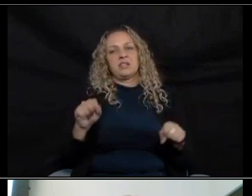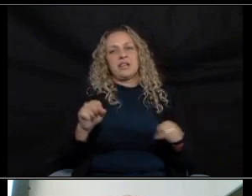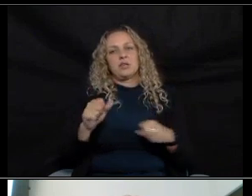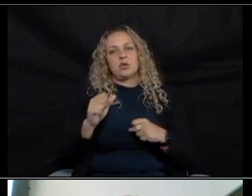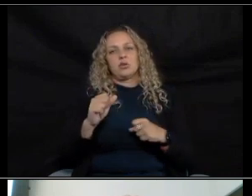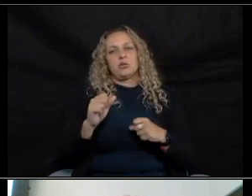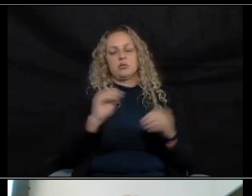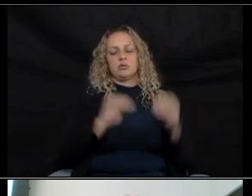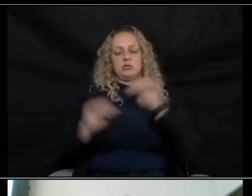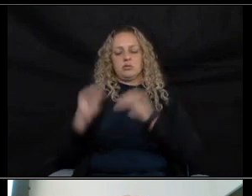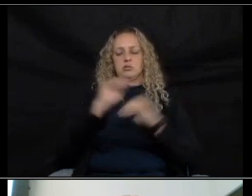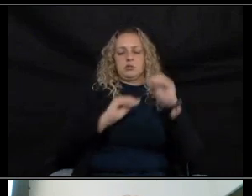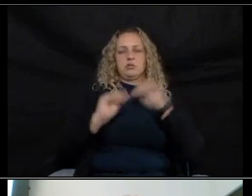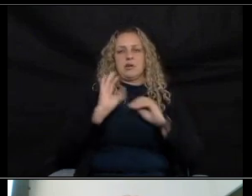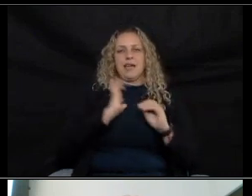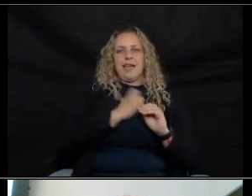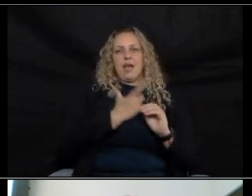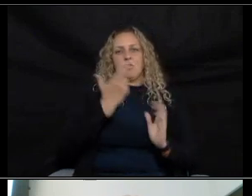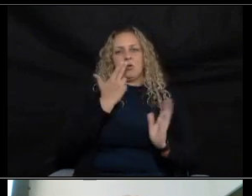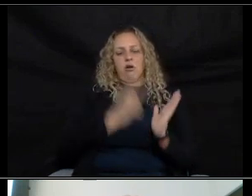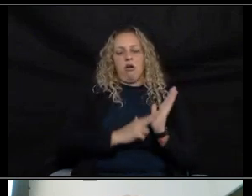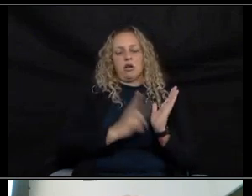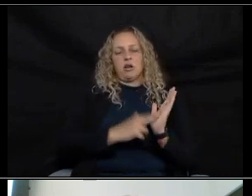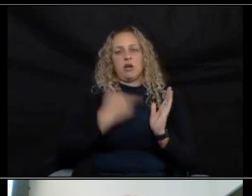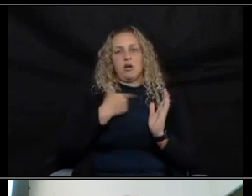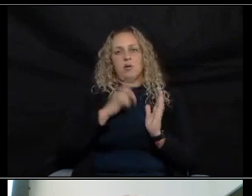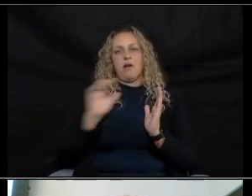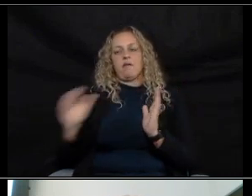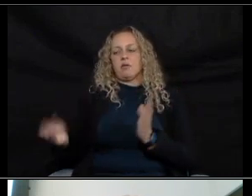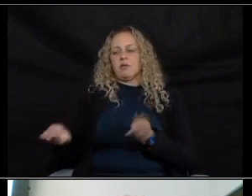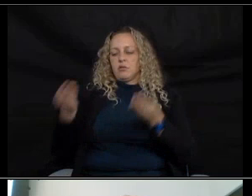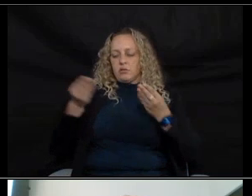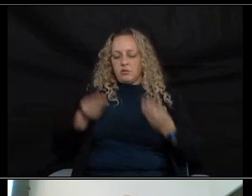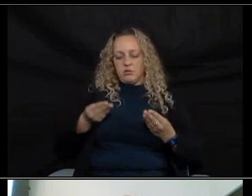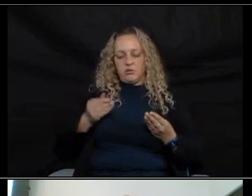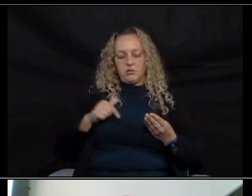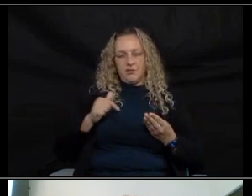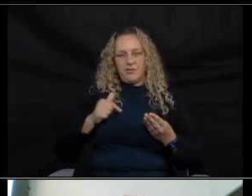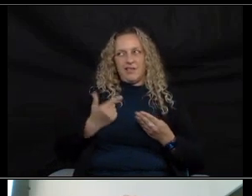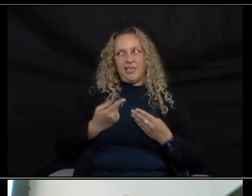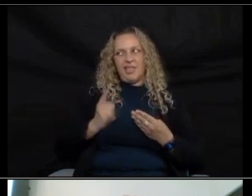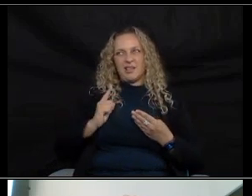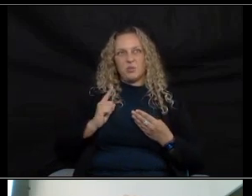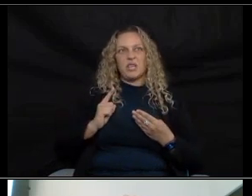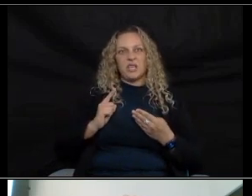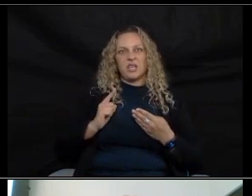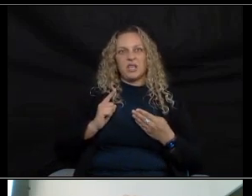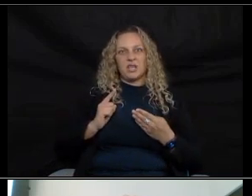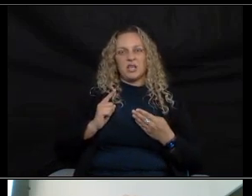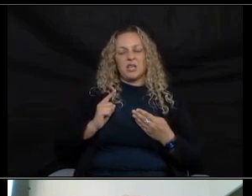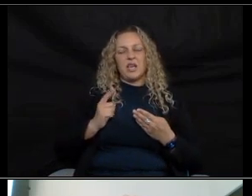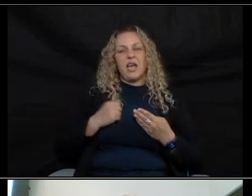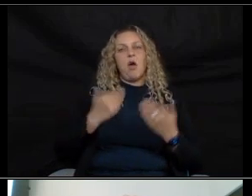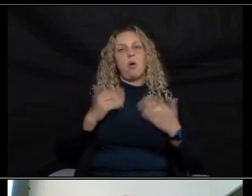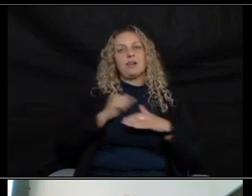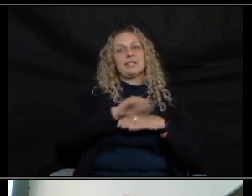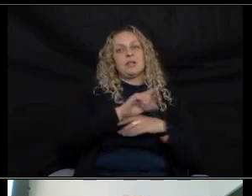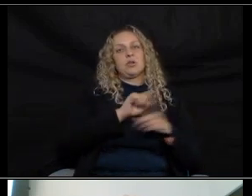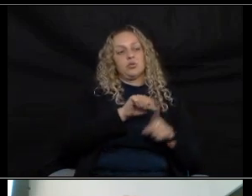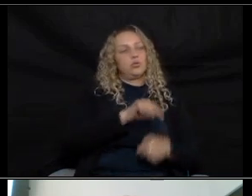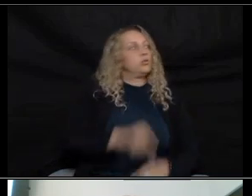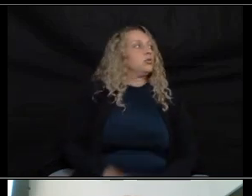restructure our deal a little bit. We received a memorandum from him midweek last week, I think. And I went ahead and sent that out to